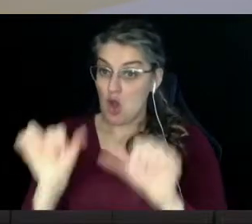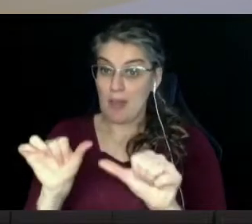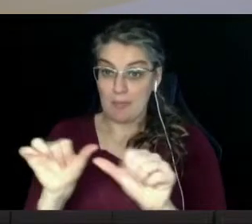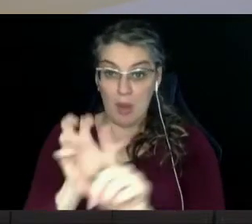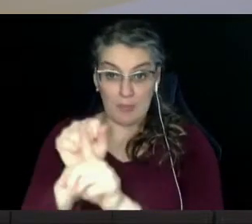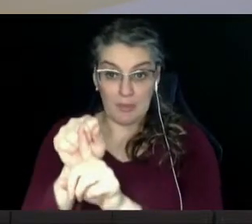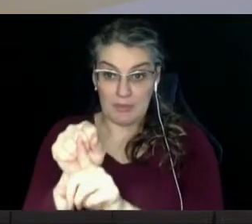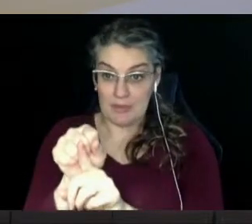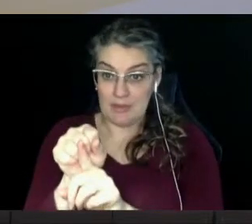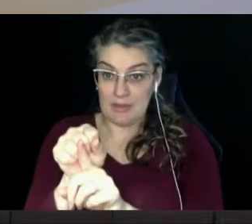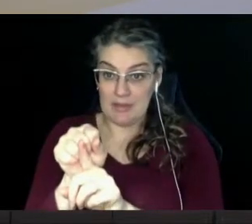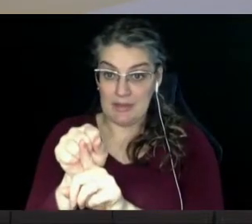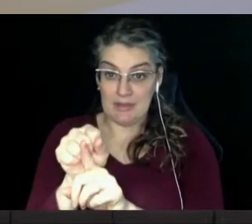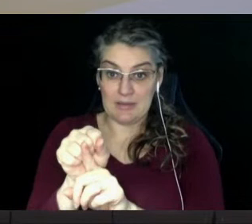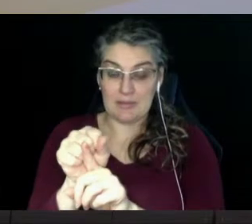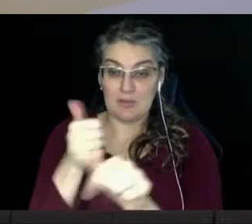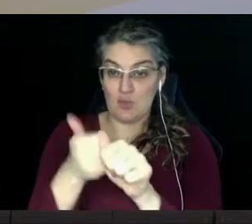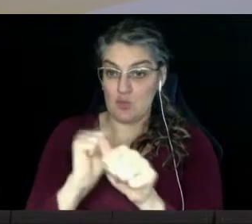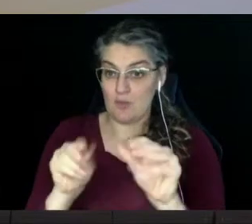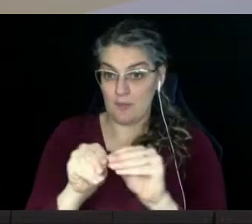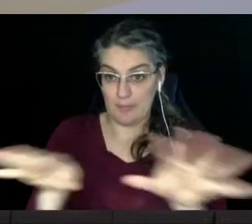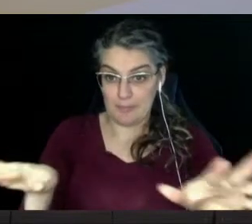prevent the spread of this virus in PEI.